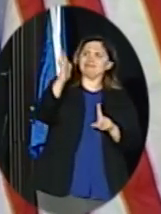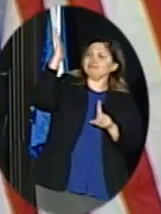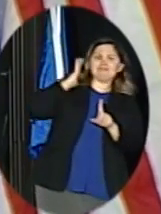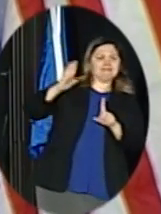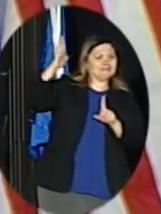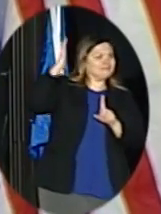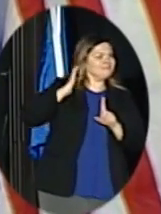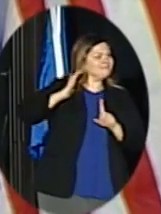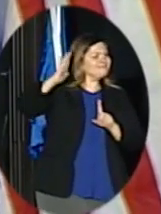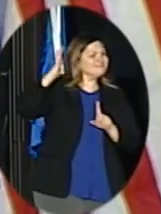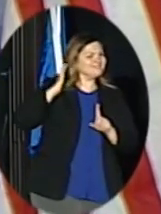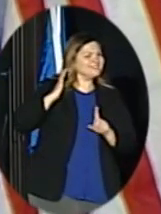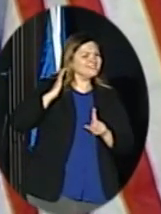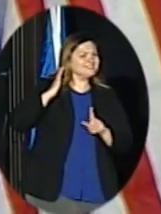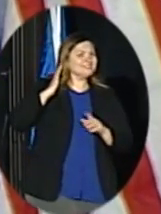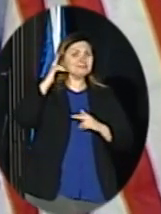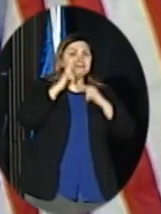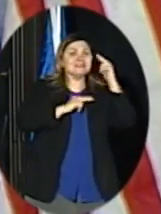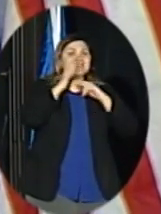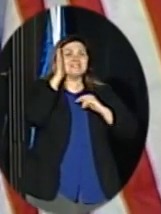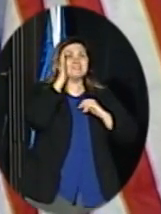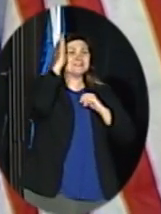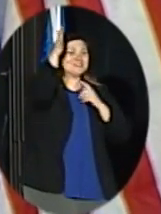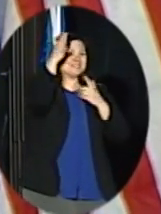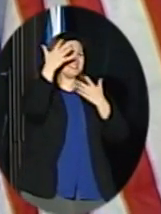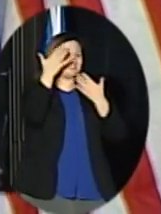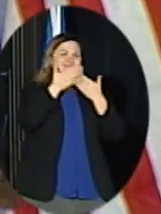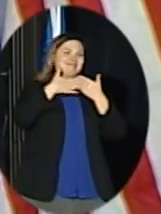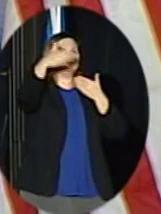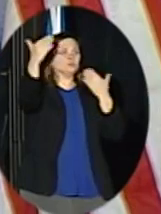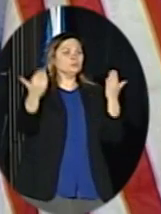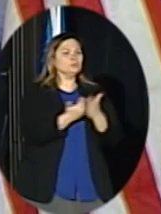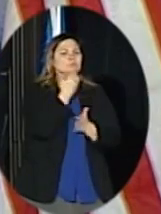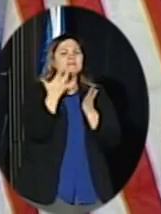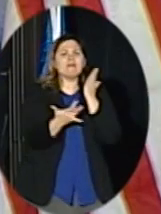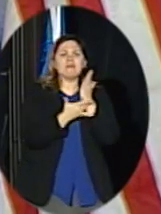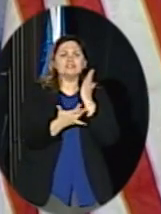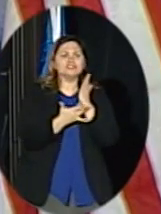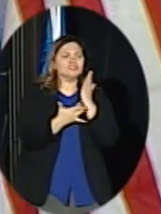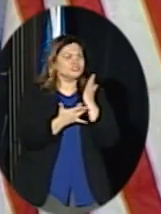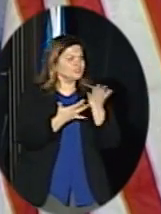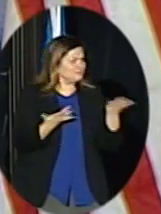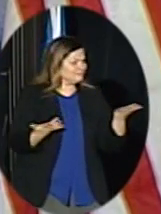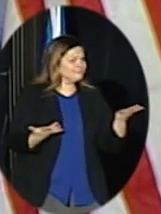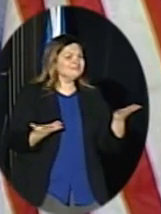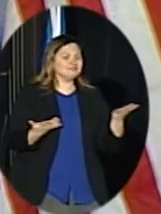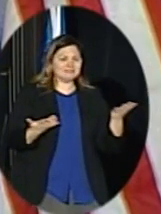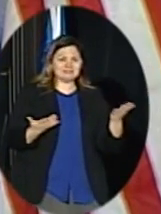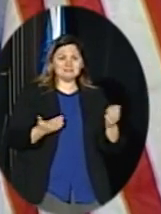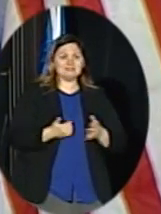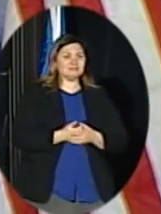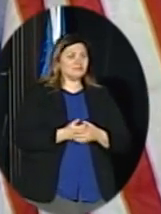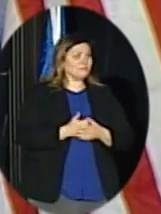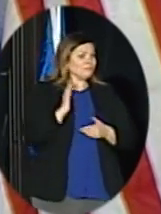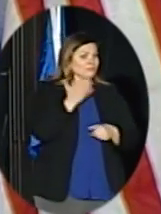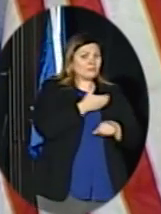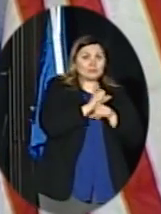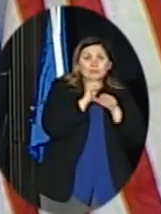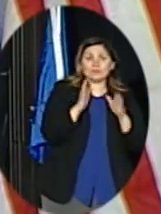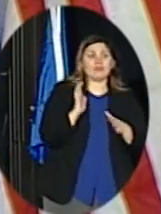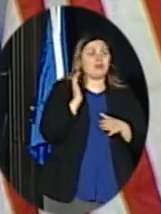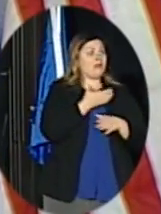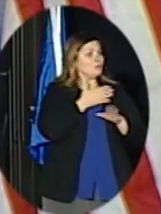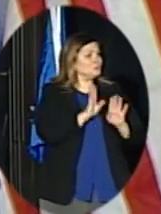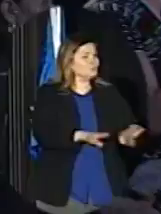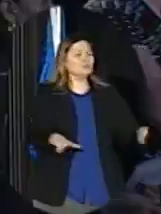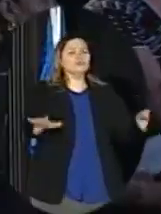by betting on the limitless potential in our children and families, our workers and entrepreneurs. That's what reimagining St. Paul is all